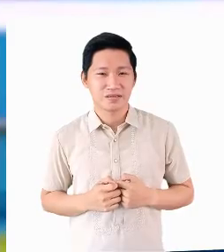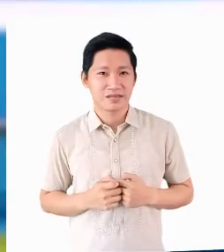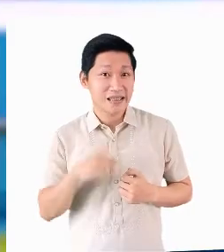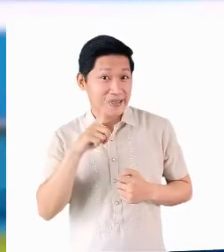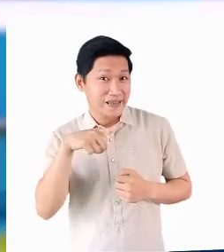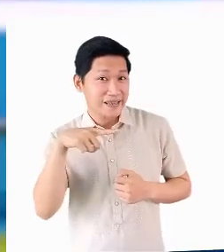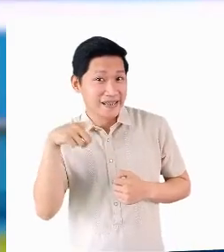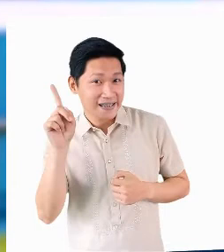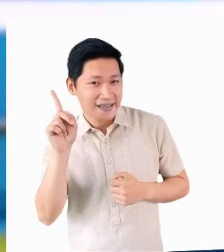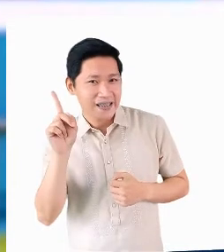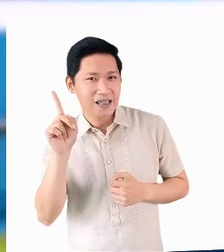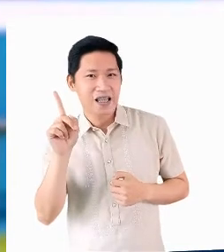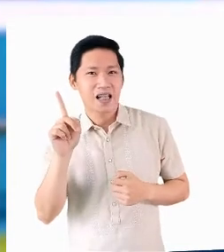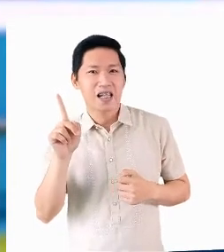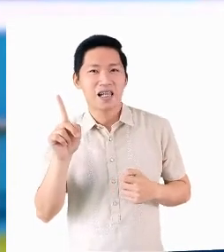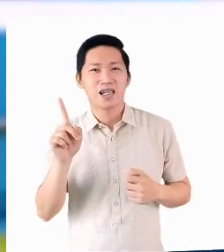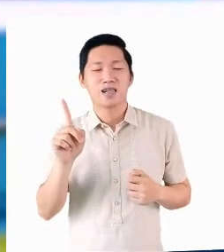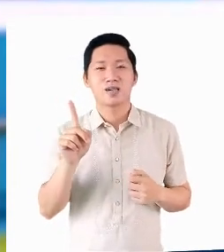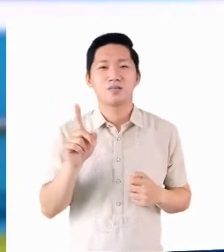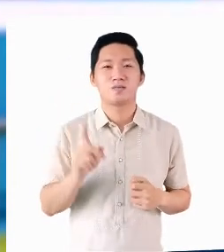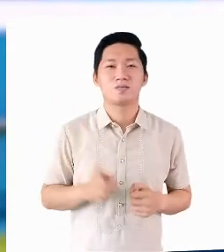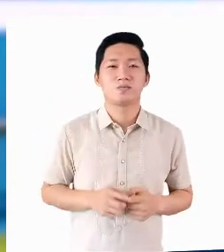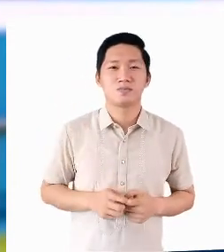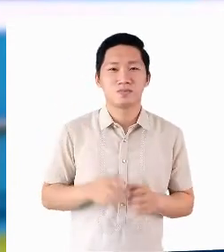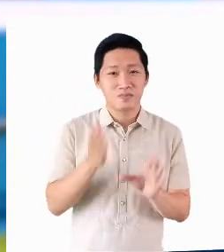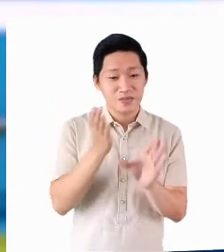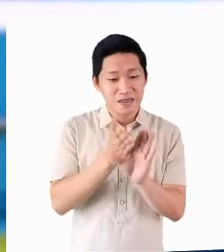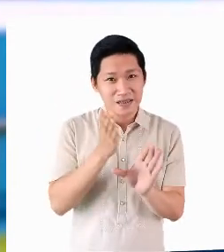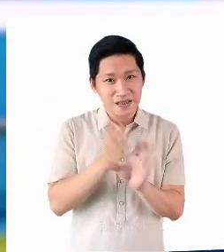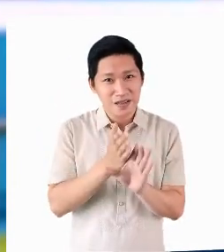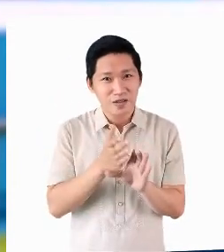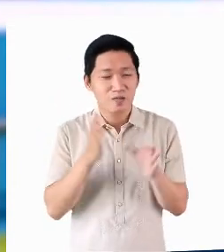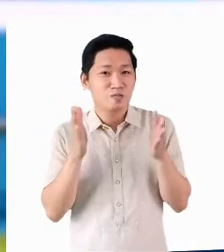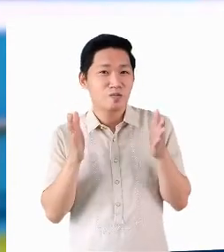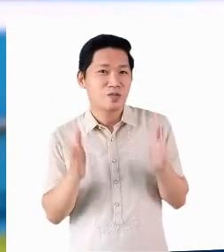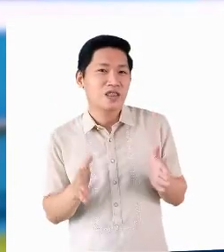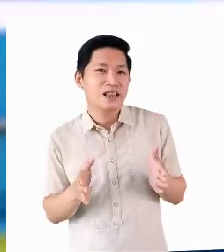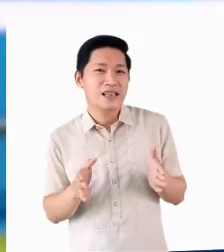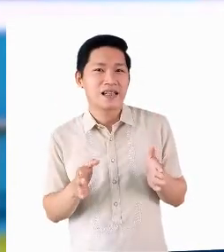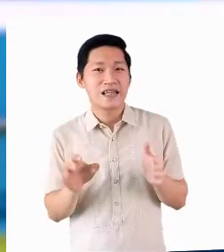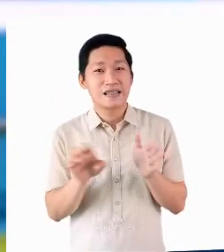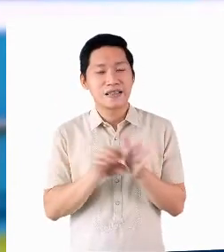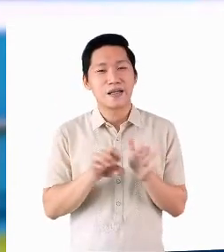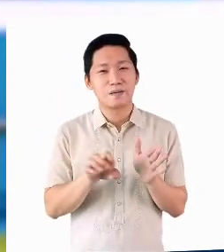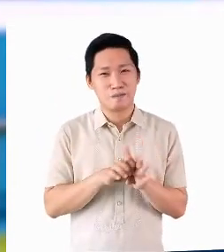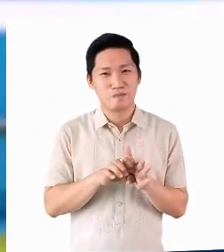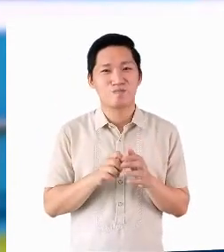That is right. Lack of confidence is an example of a psychological barrier.